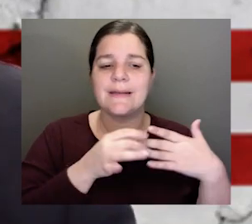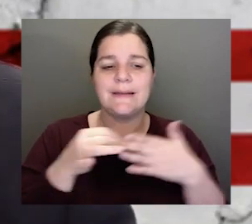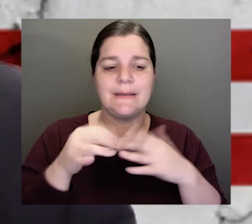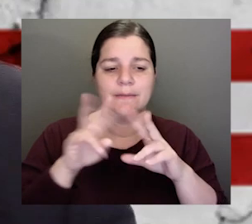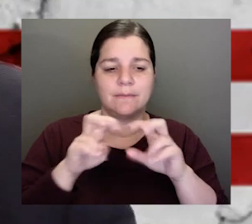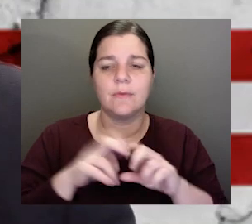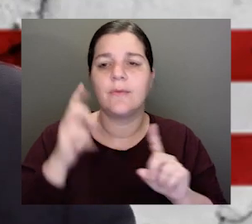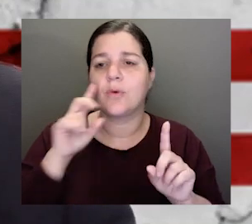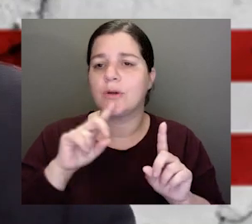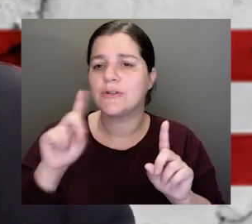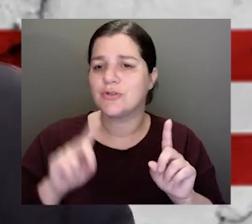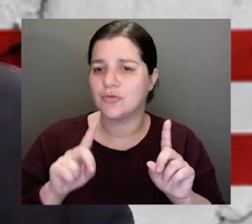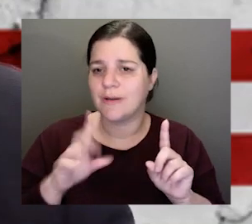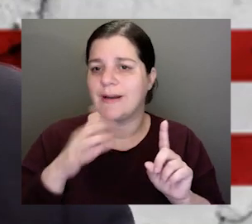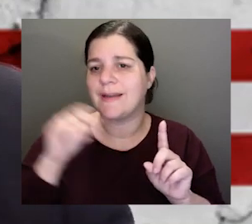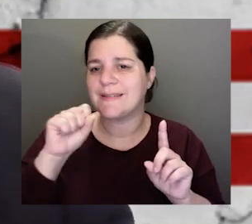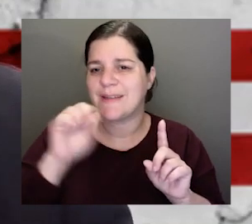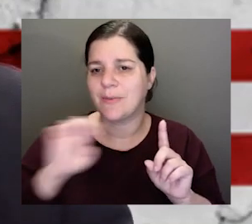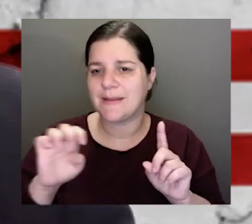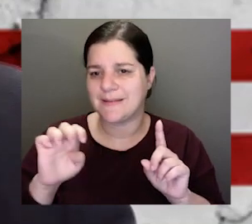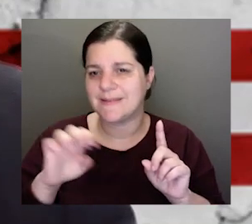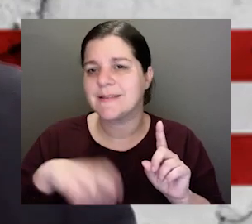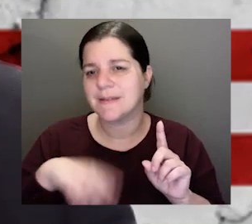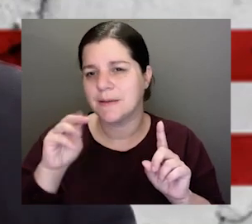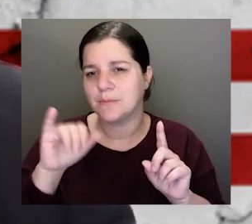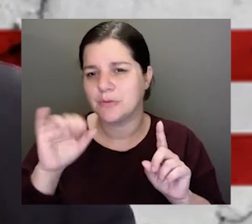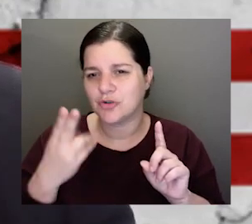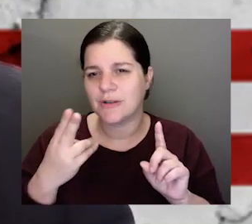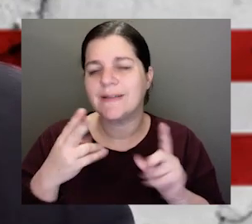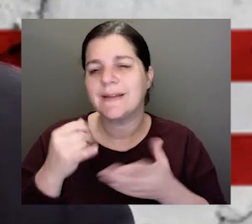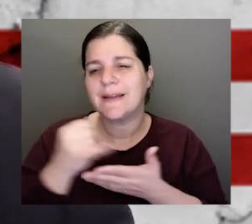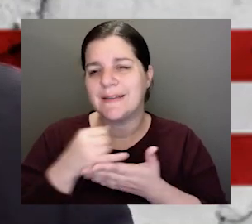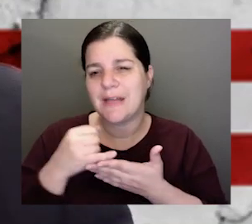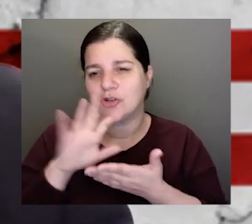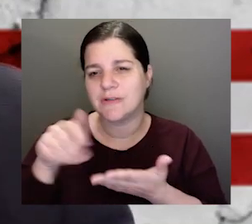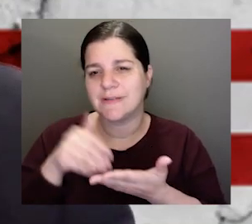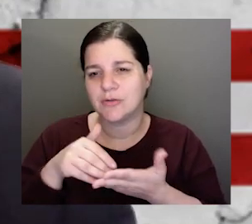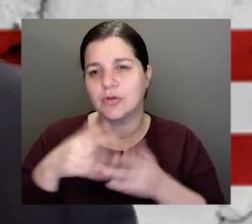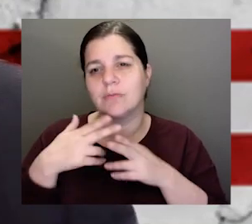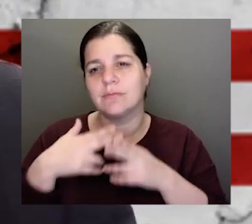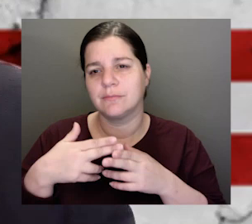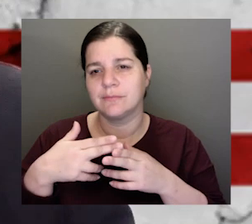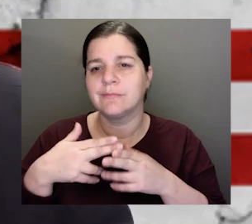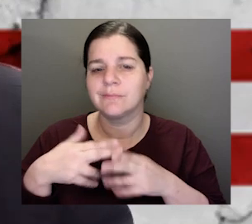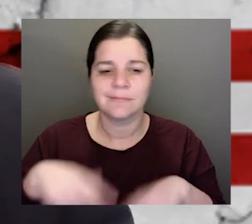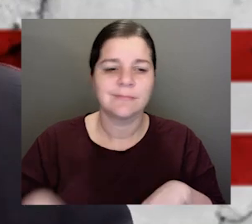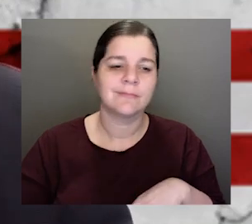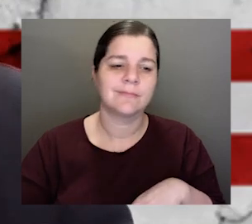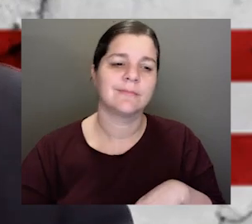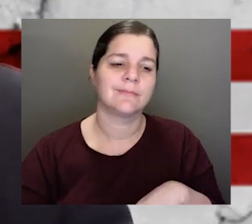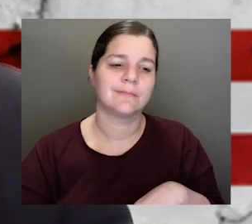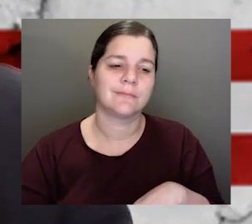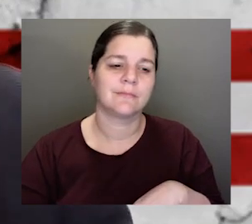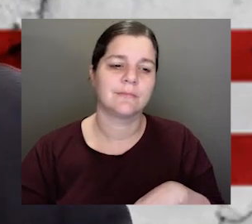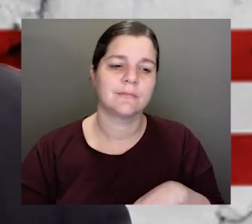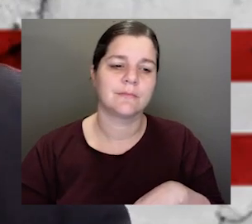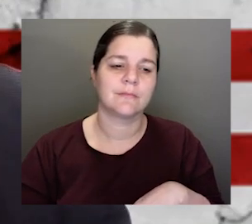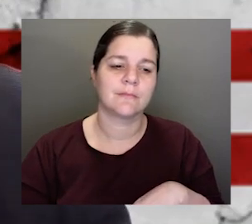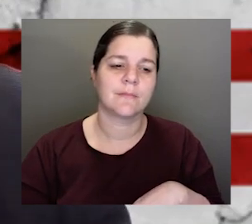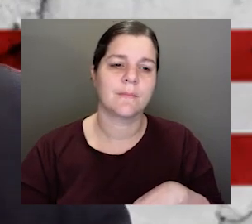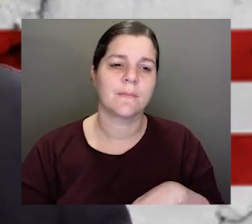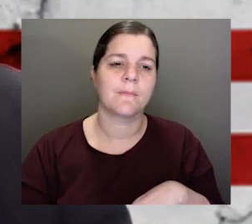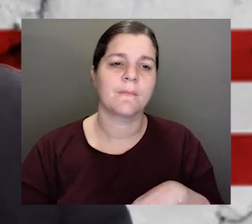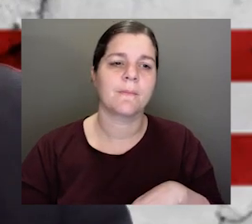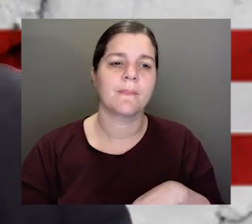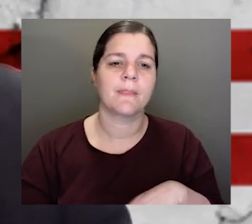and Southeast Michigan Information and Intelligence Center, also referred to as the DCIMIC. Mr. Hoffman coordinates the DCIMIC's